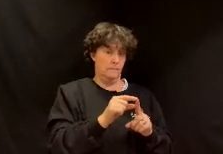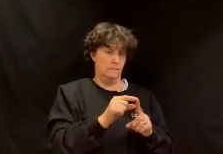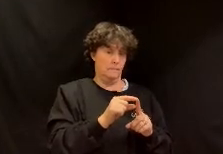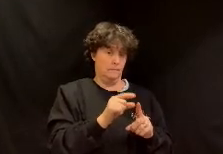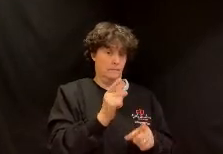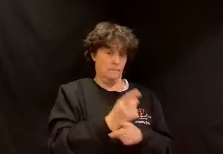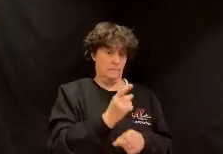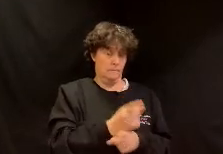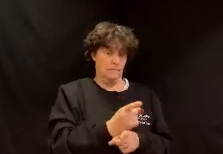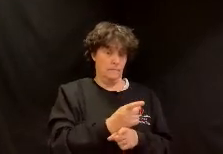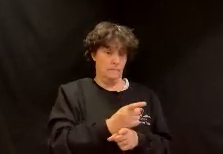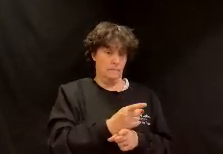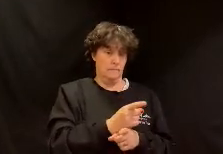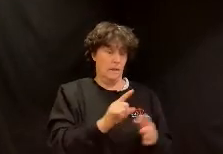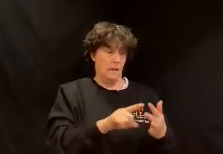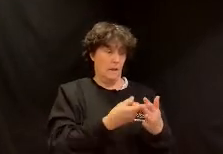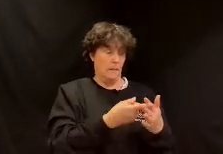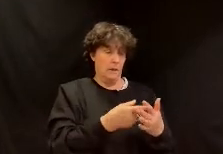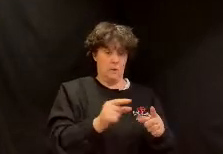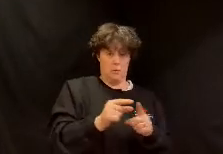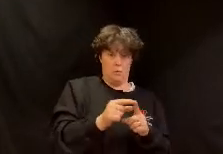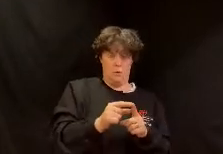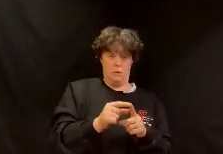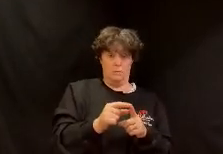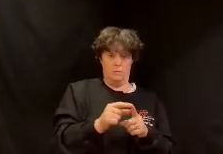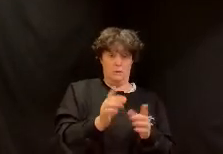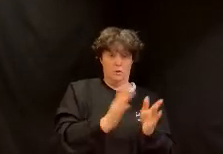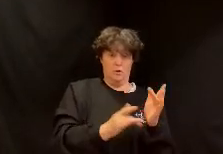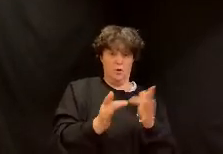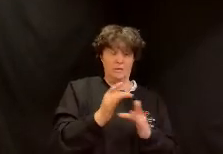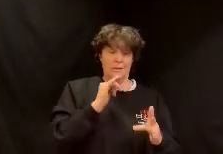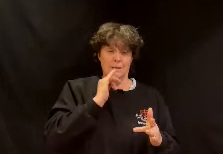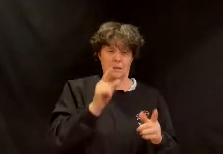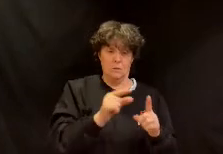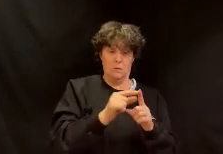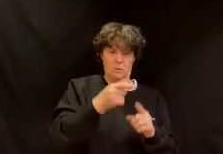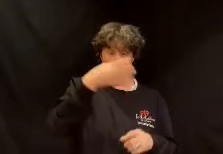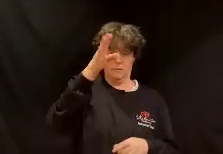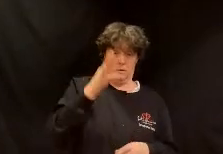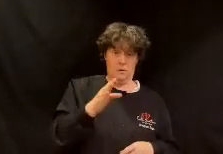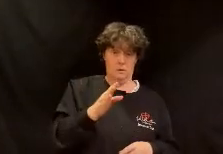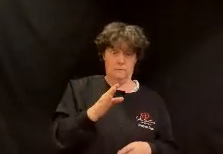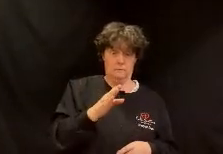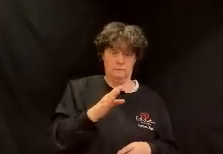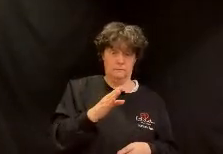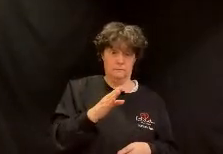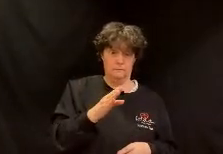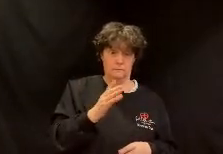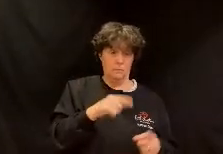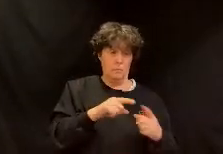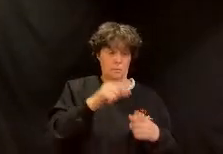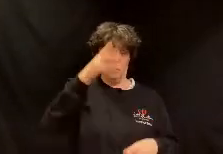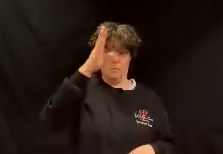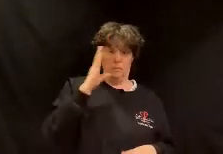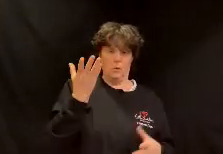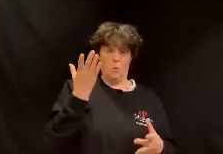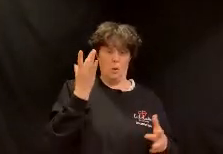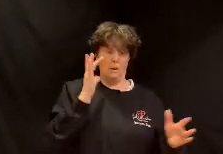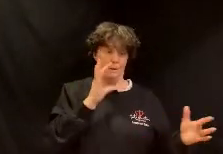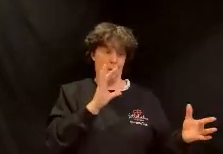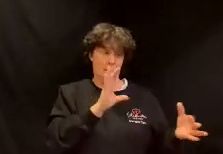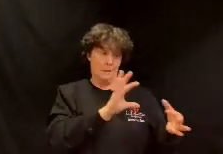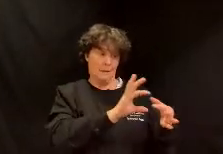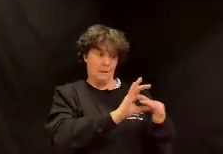Right? In the beginning was the Word. Jesus is the Word of God. So when God wanted to connect